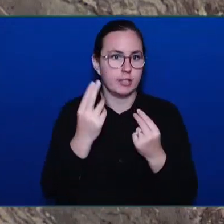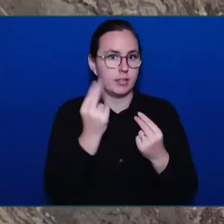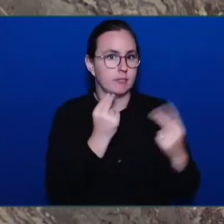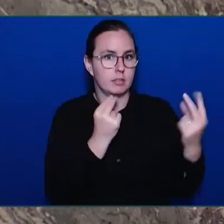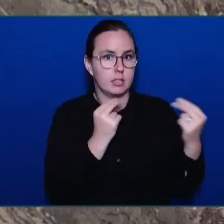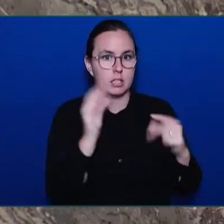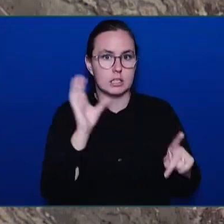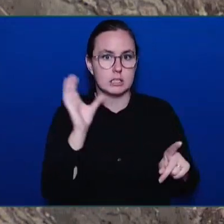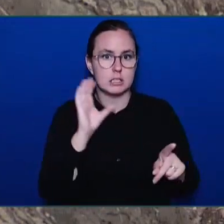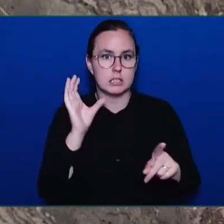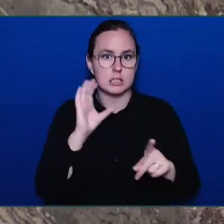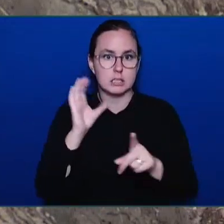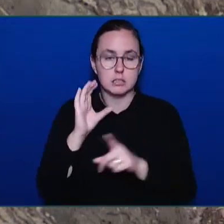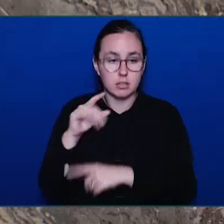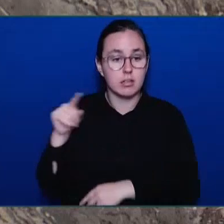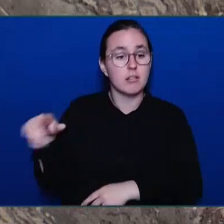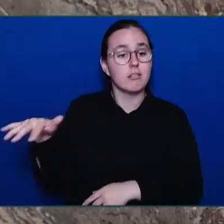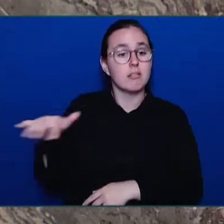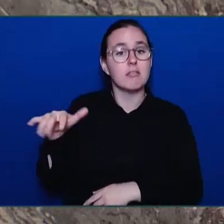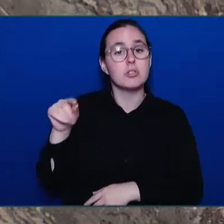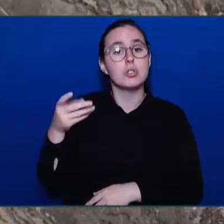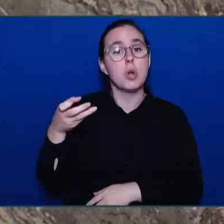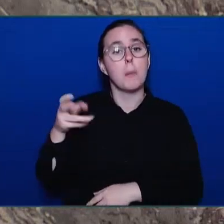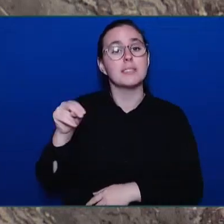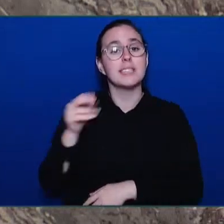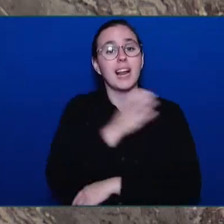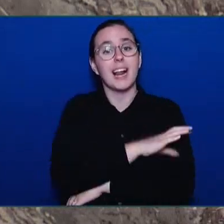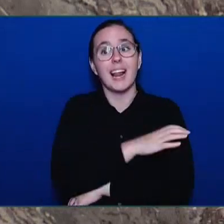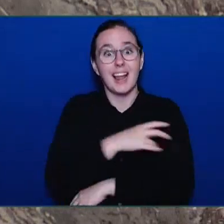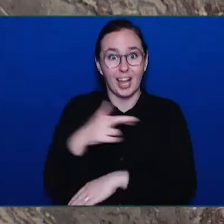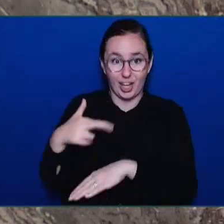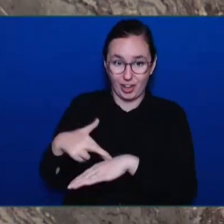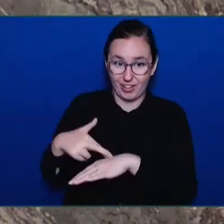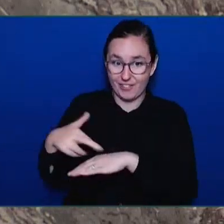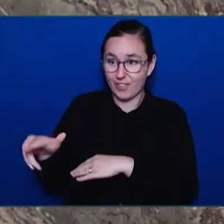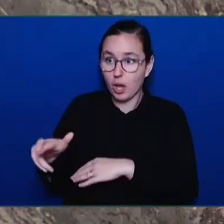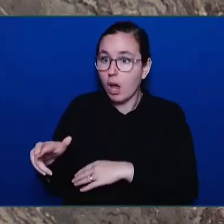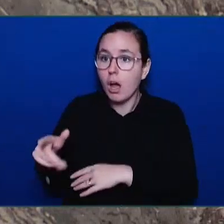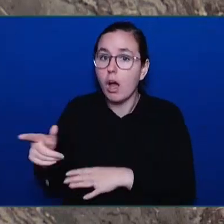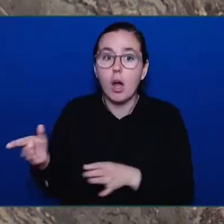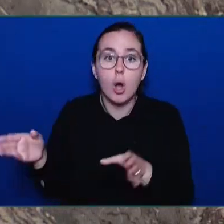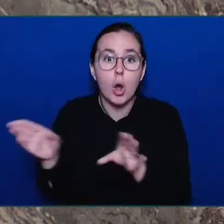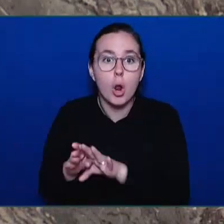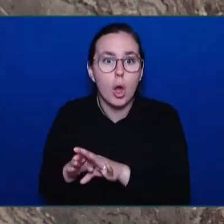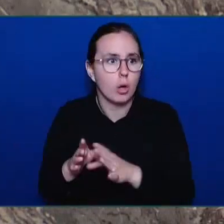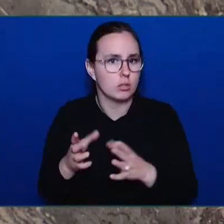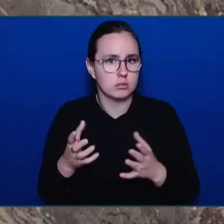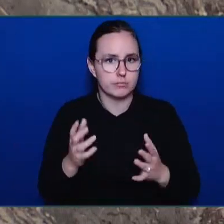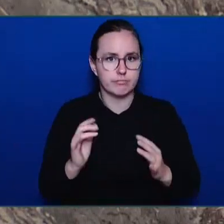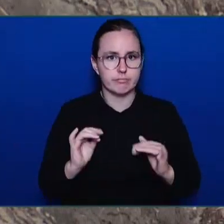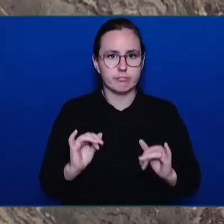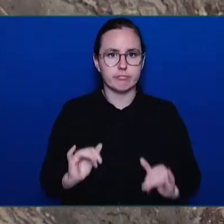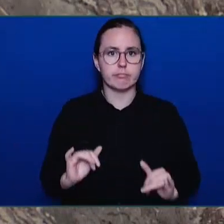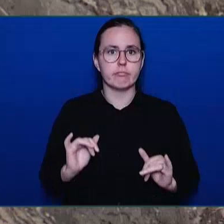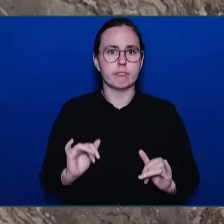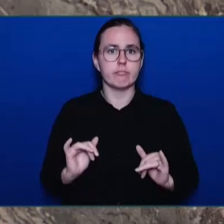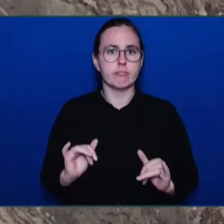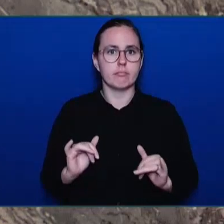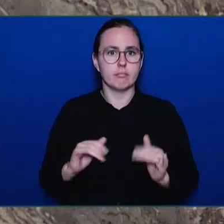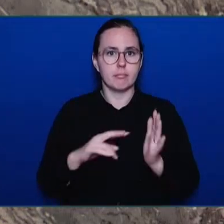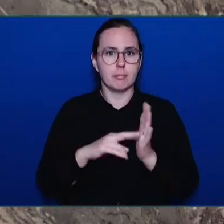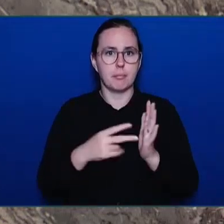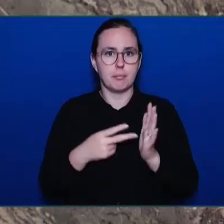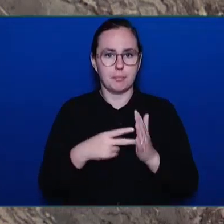closing, leaving her without any options for prenatal care. And I would point out that she's one of the 45,000 residents in Kamloops that does not have a